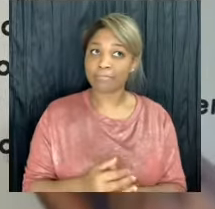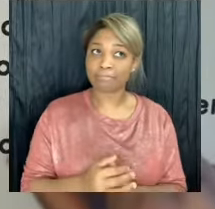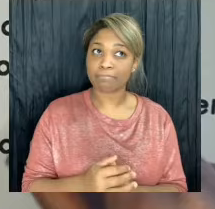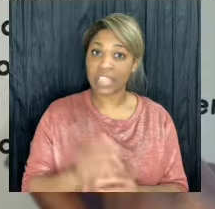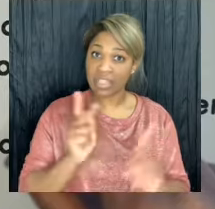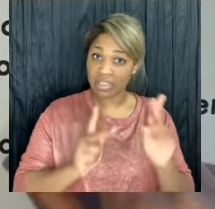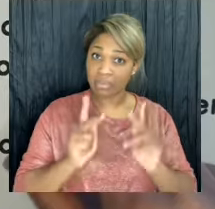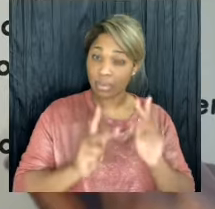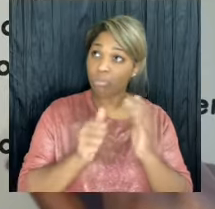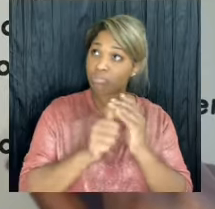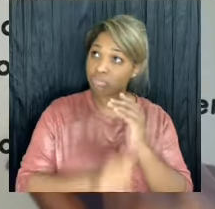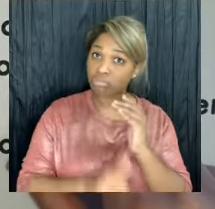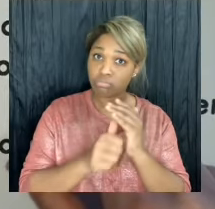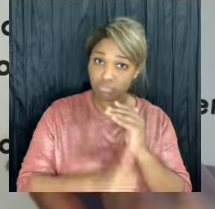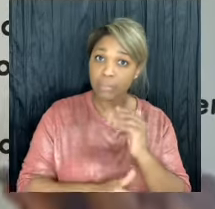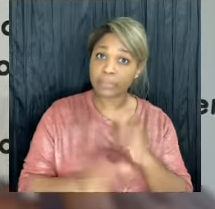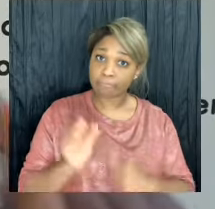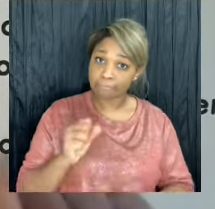of waste.